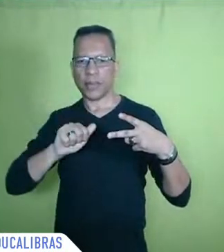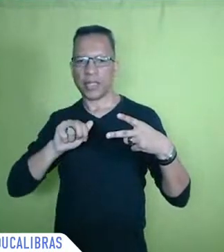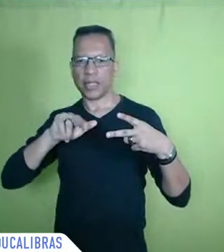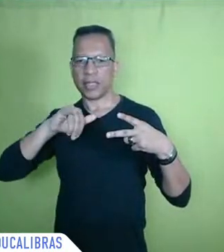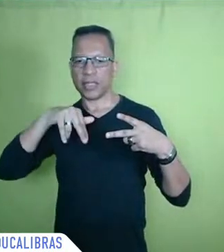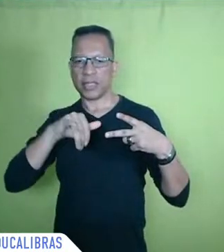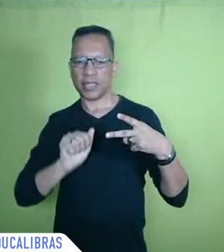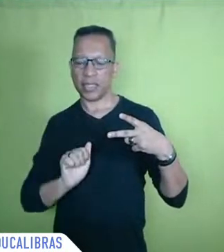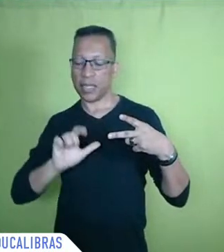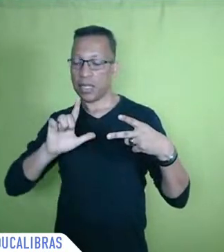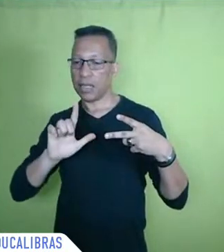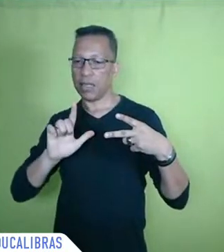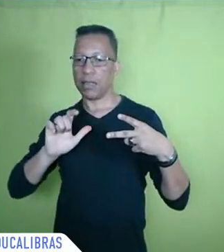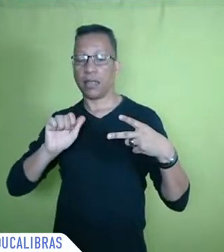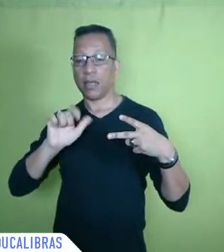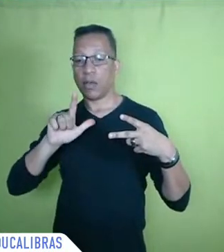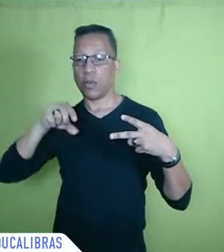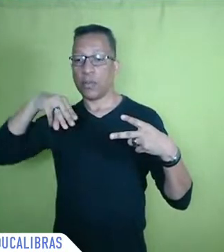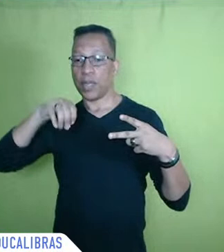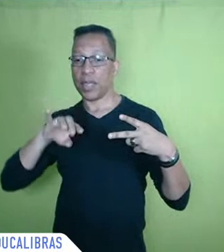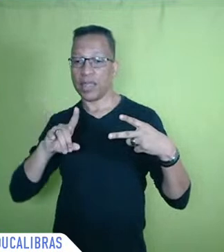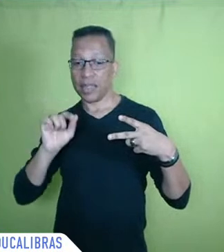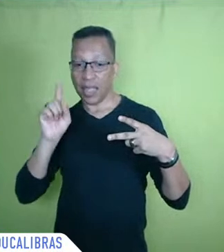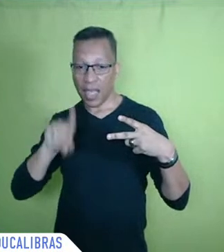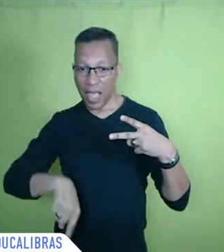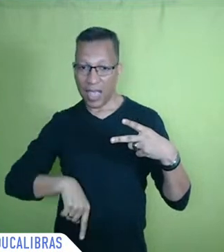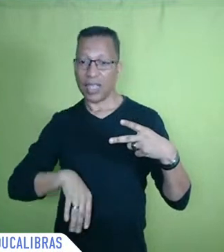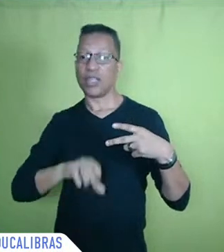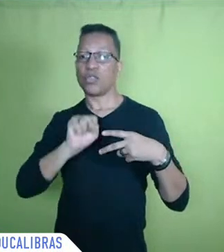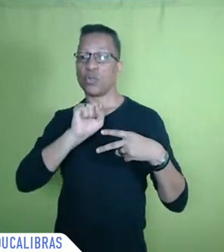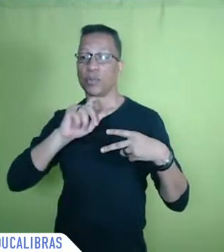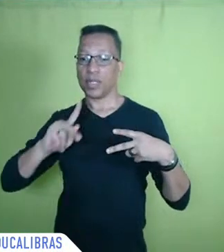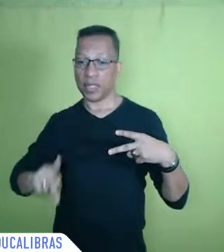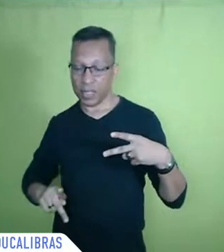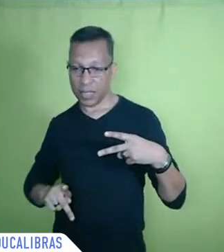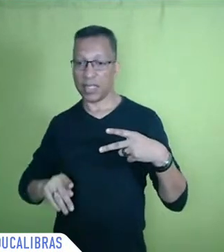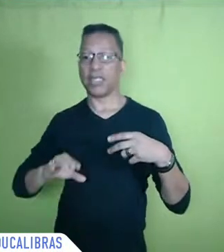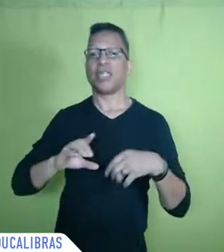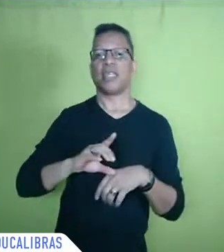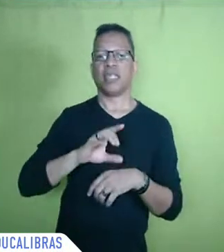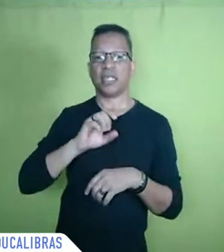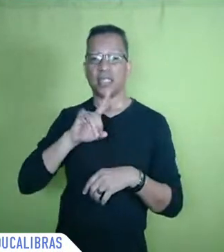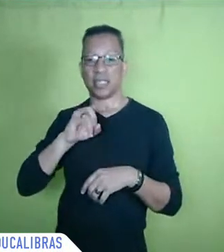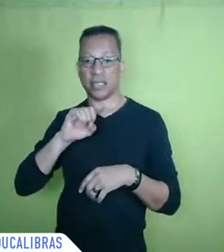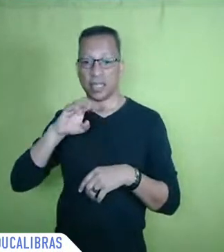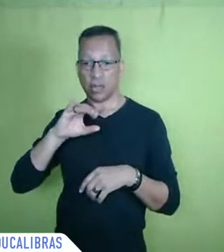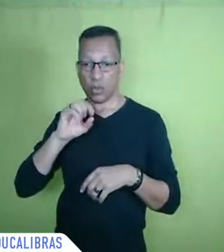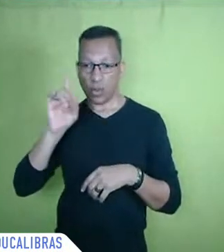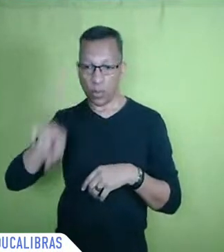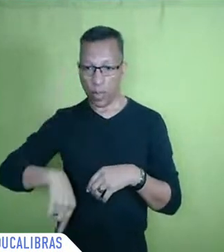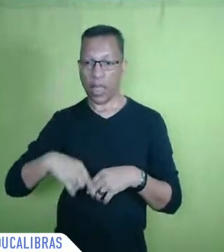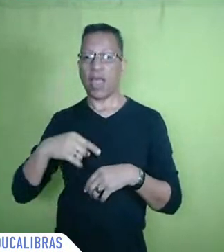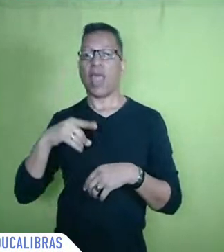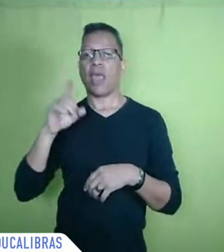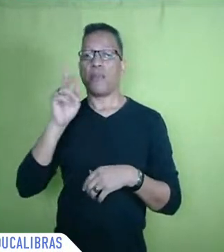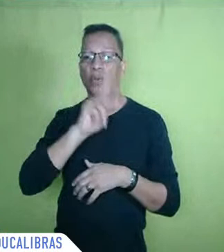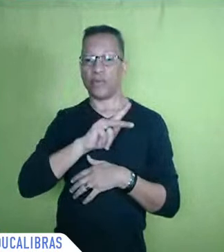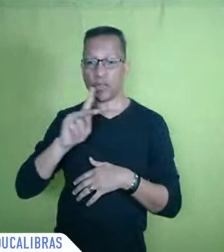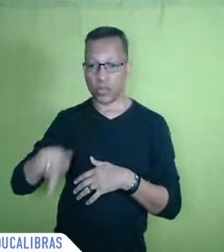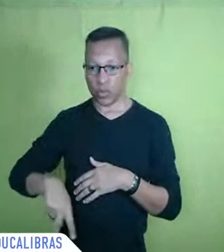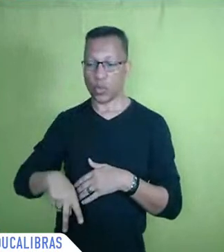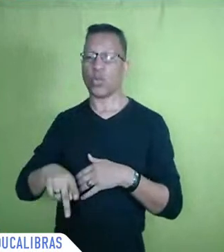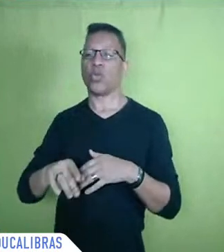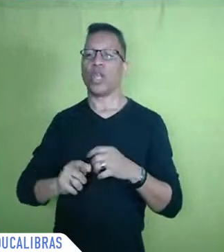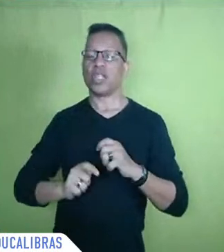how he has achieved this. Mariana Almeida is another panelist. He's the superintendent of